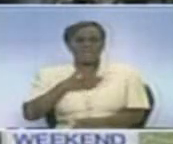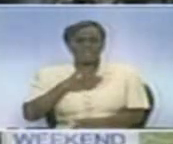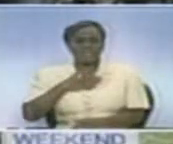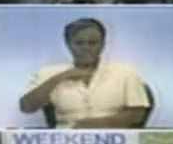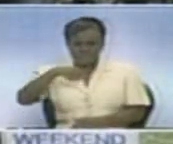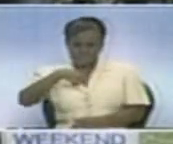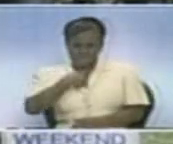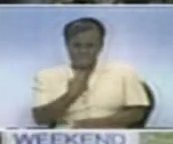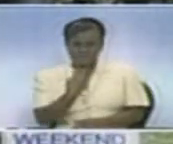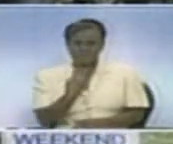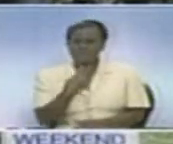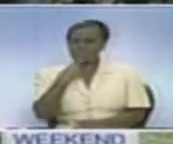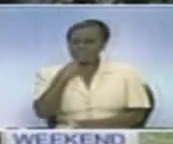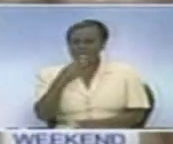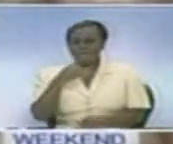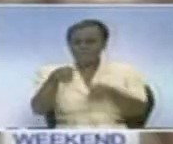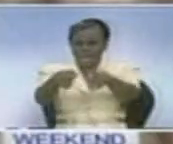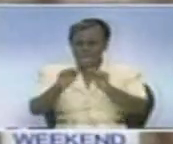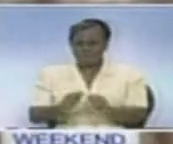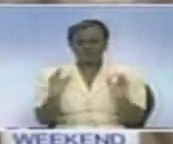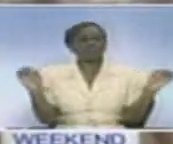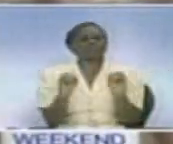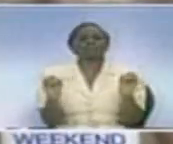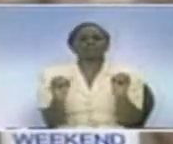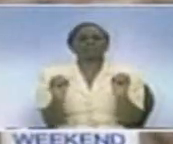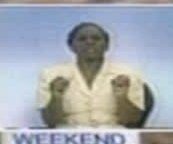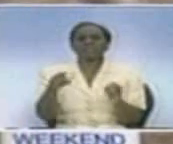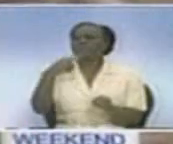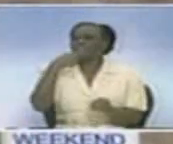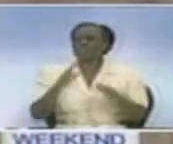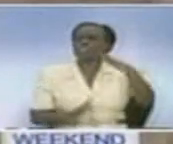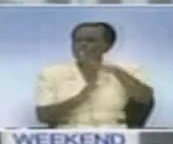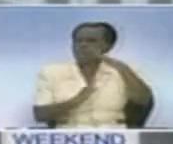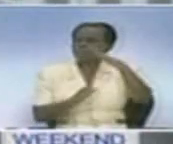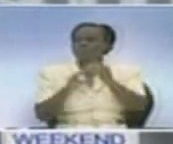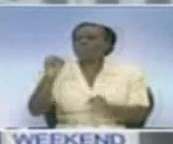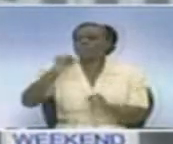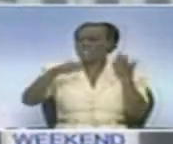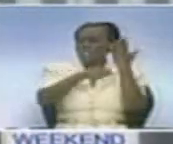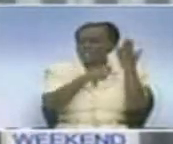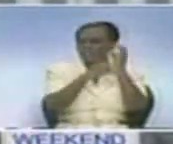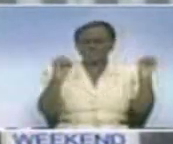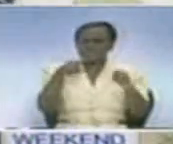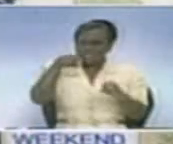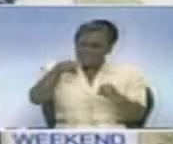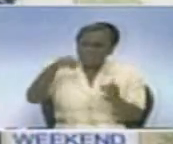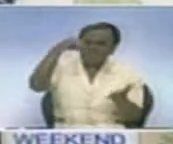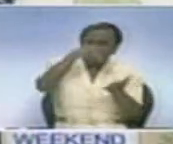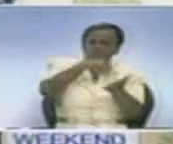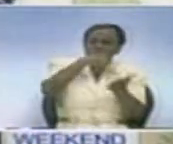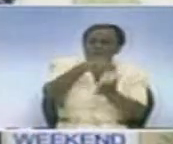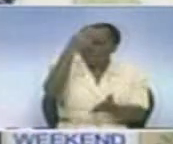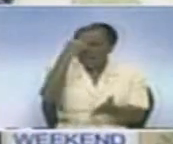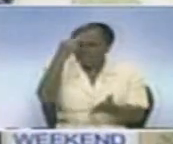already nilikuwa nimesema hakuna mazishi. Njenga suspects some high-ranking politicians whom he could not name could be misusing the Maasai youth to